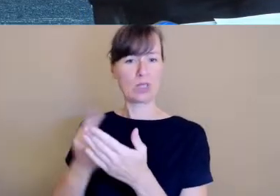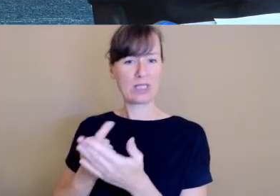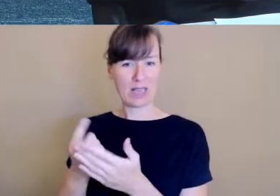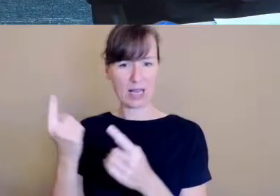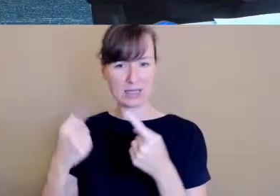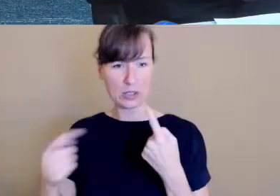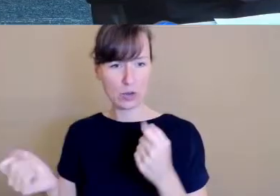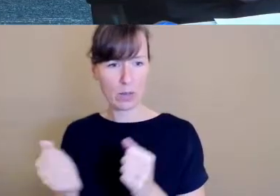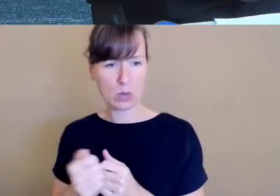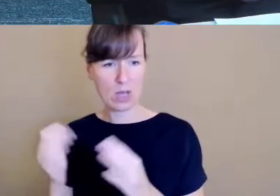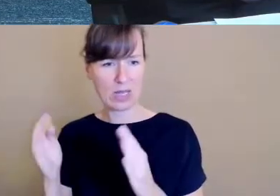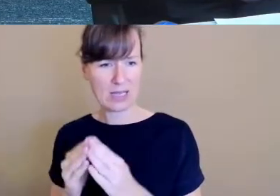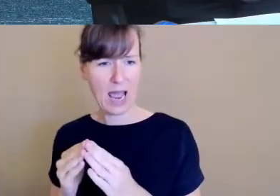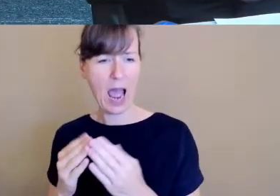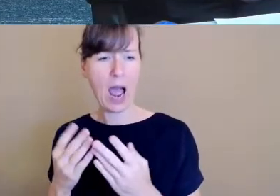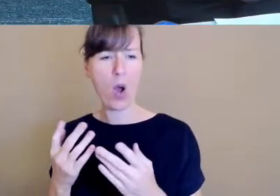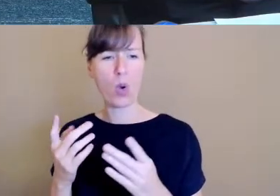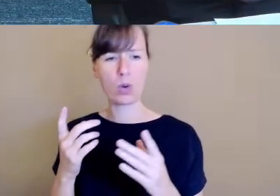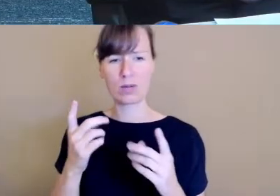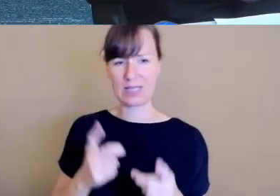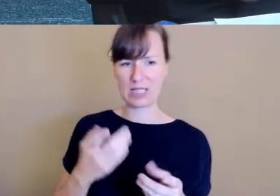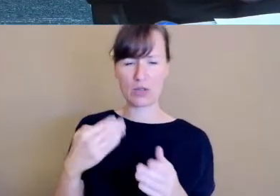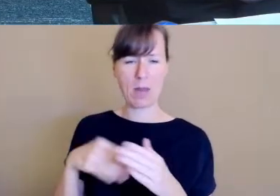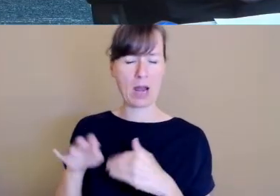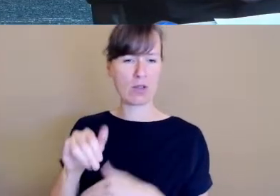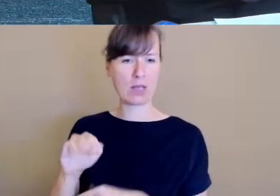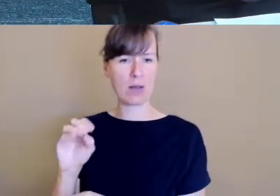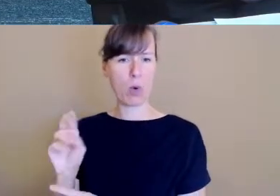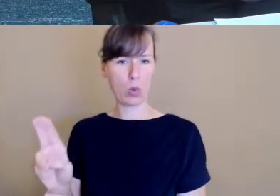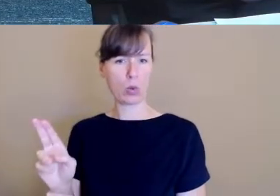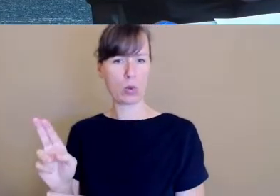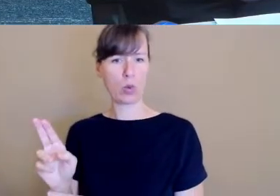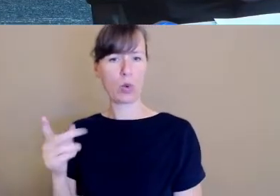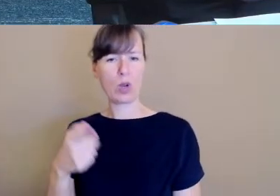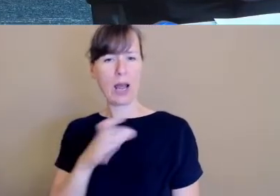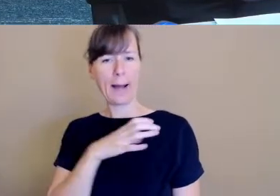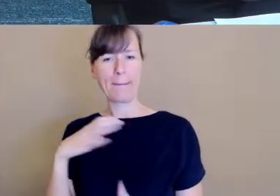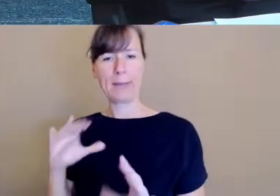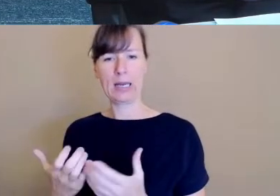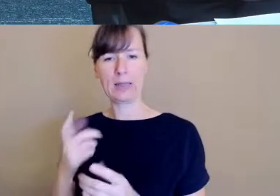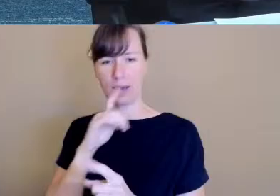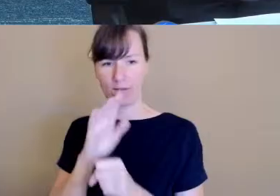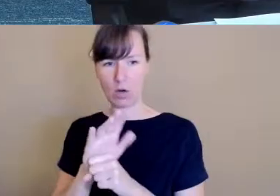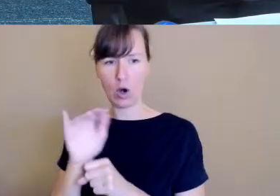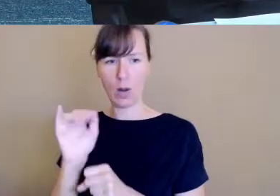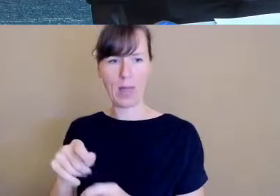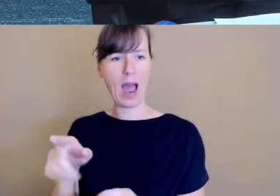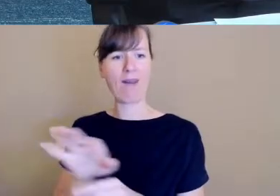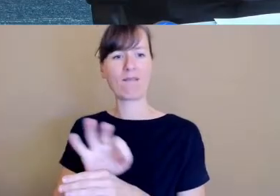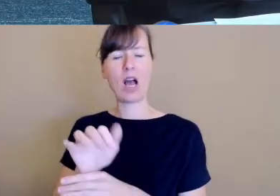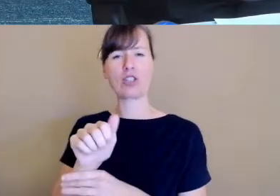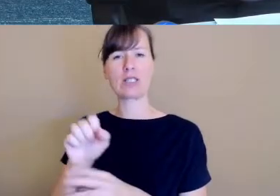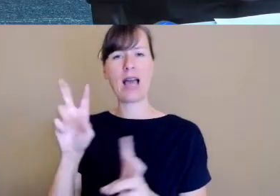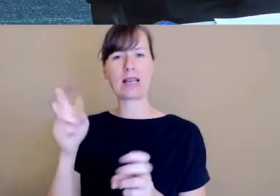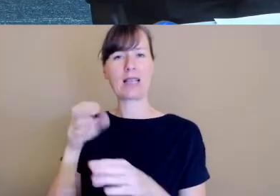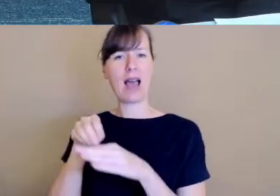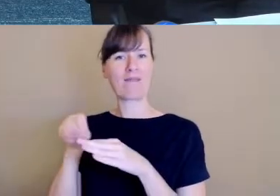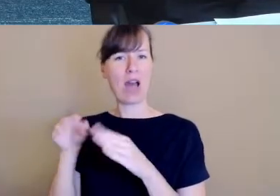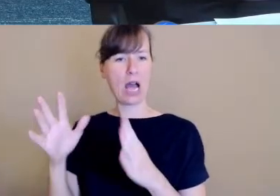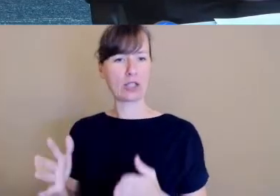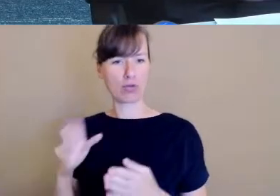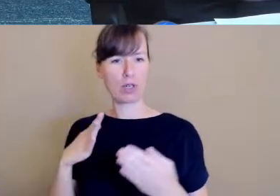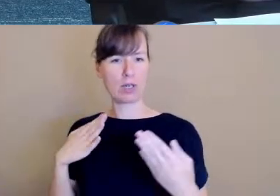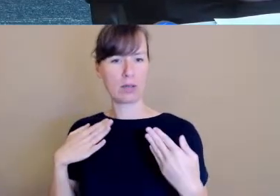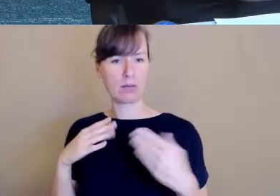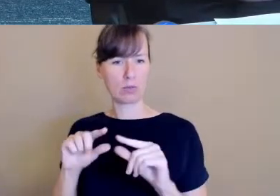parties agree that the town decision does not silence the committee or prevent it from continuing to discuss matters within its mission. The